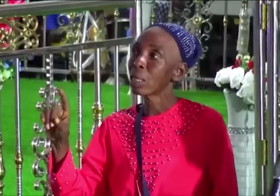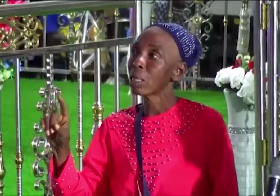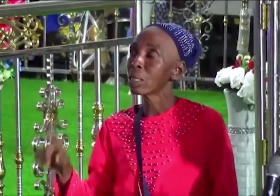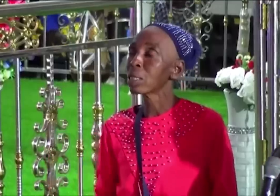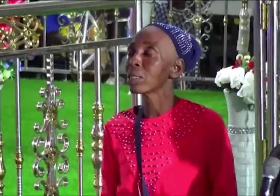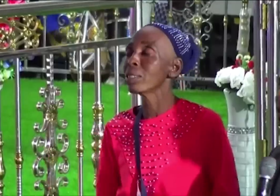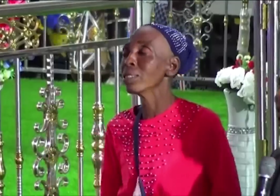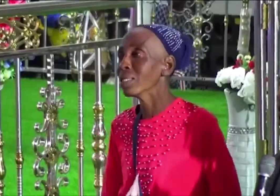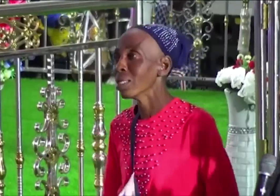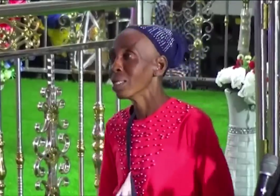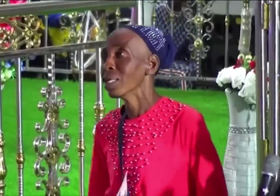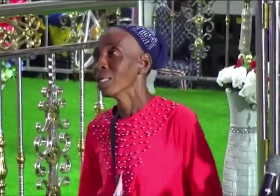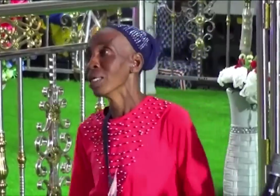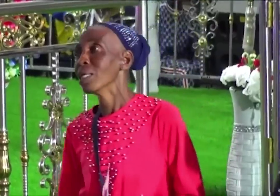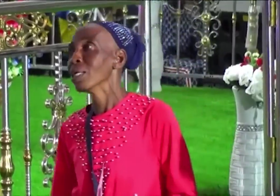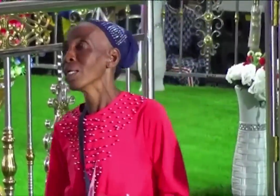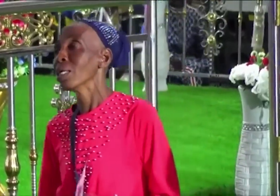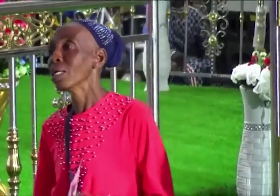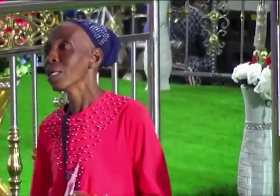Wait. Eduro.